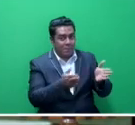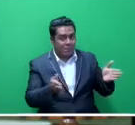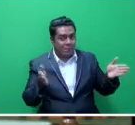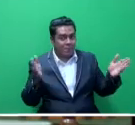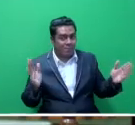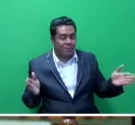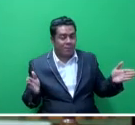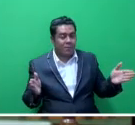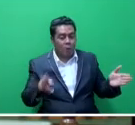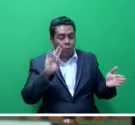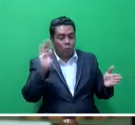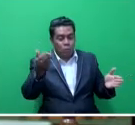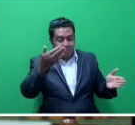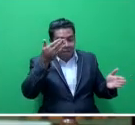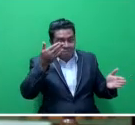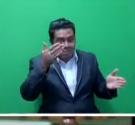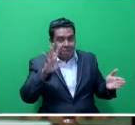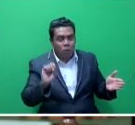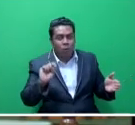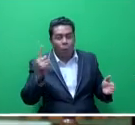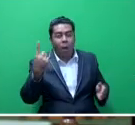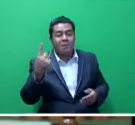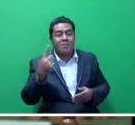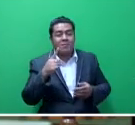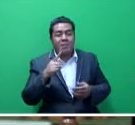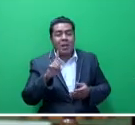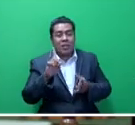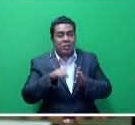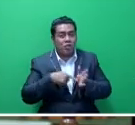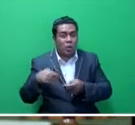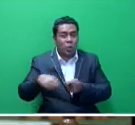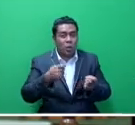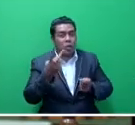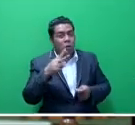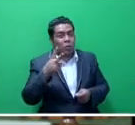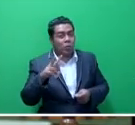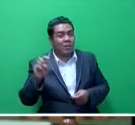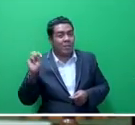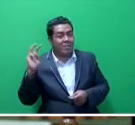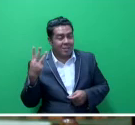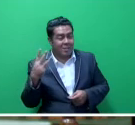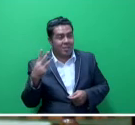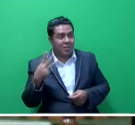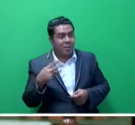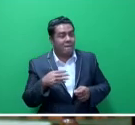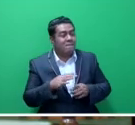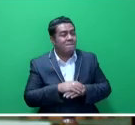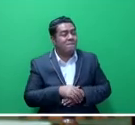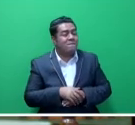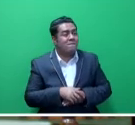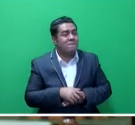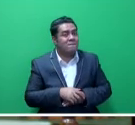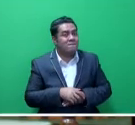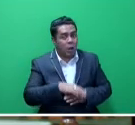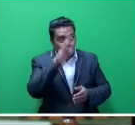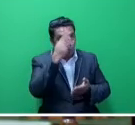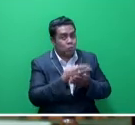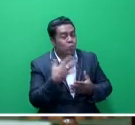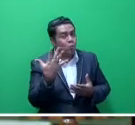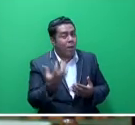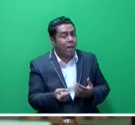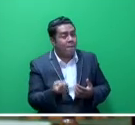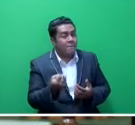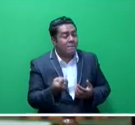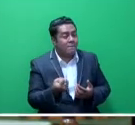results. Effective from 1 January 2023, students who undertake foundation studies will not be eligible for TELS. Students who are